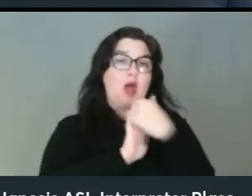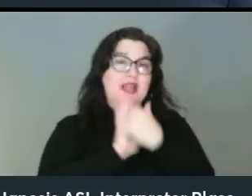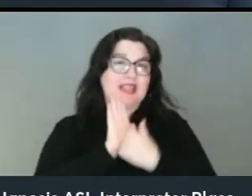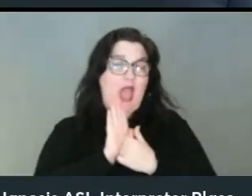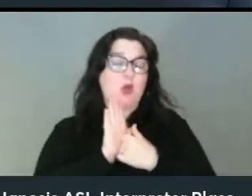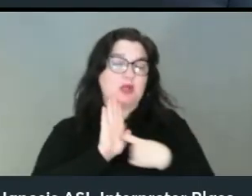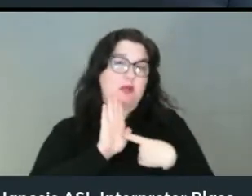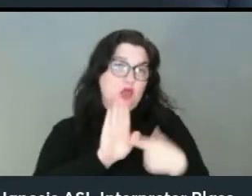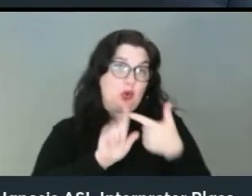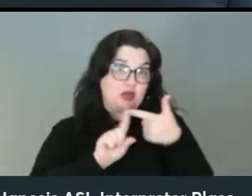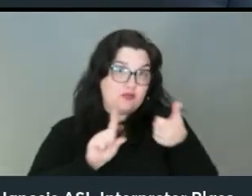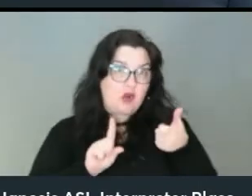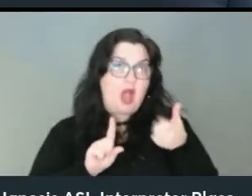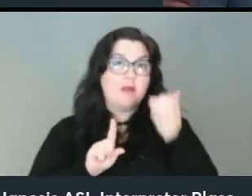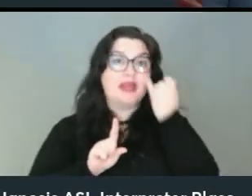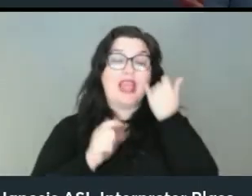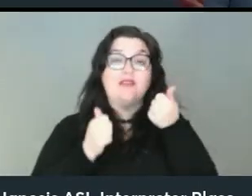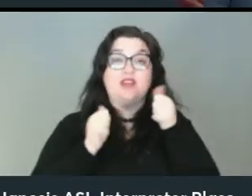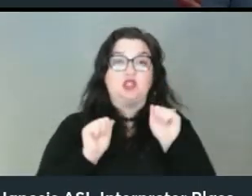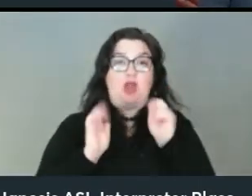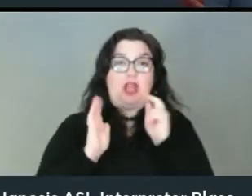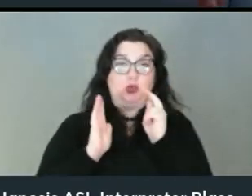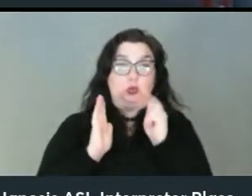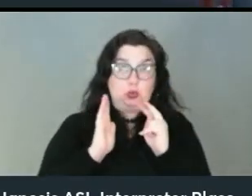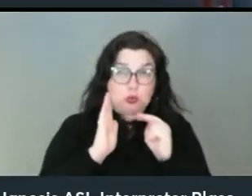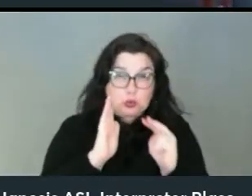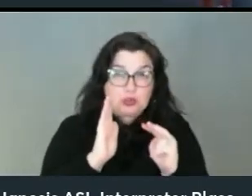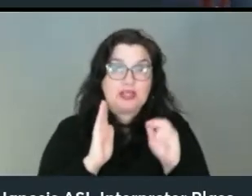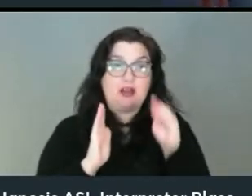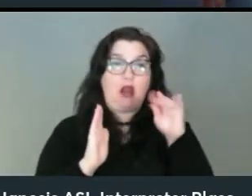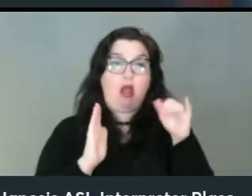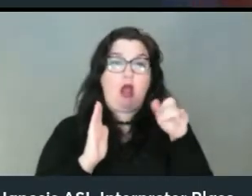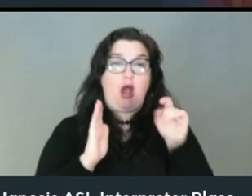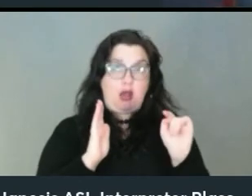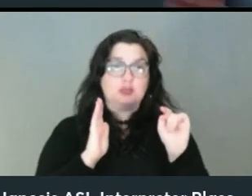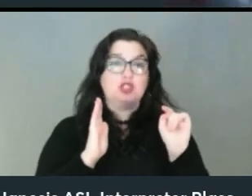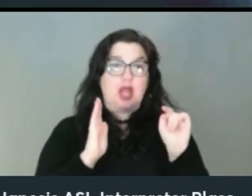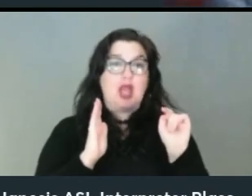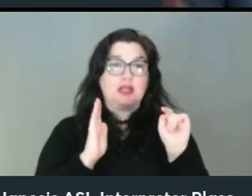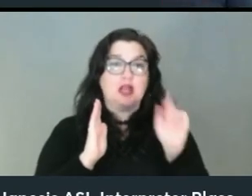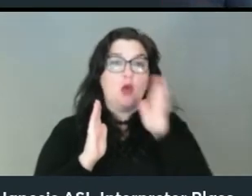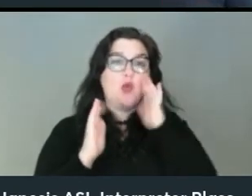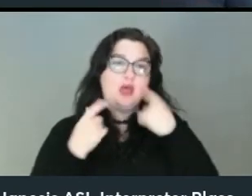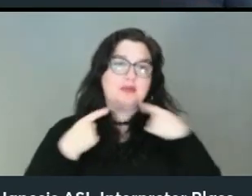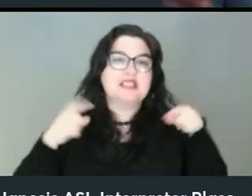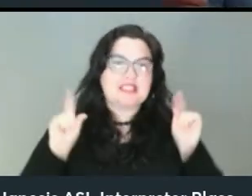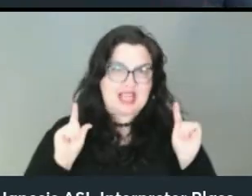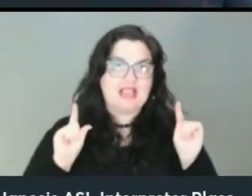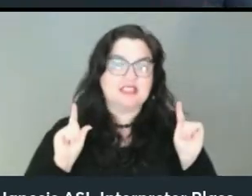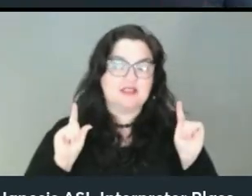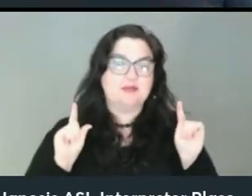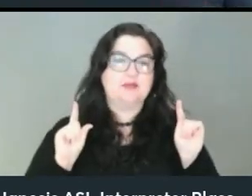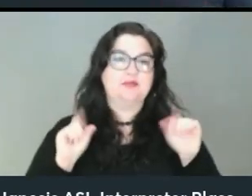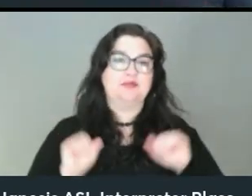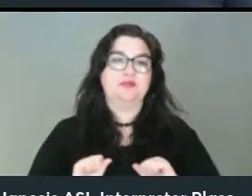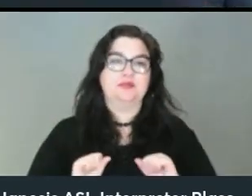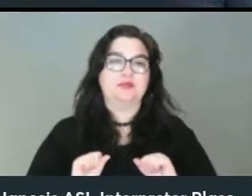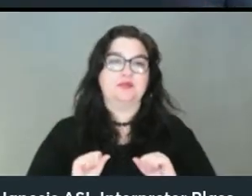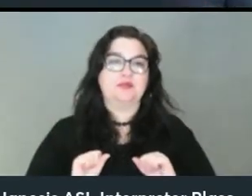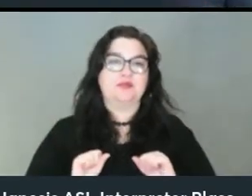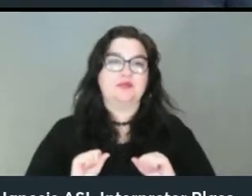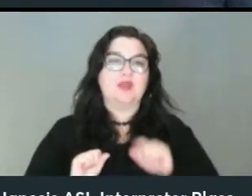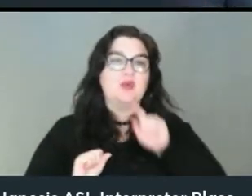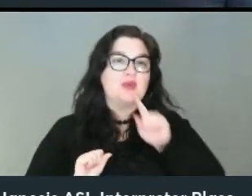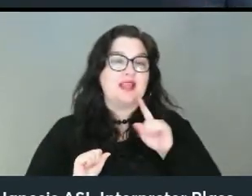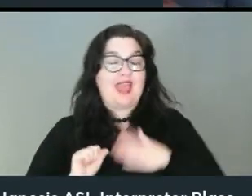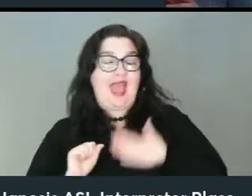go and try to read the object under that account, you'll notice that this is going to be successful. Contents of this object, wish you a happy reinvent.